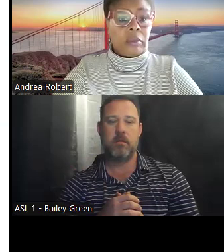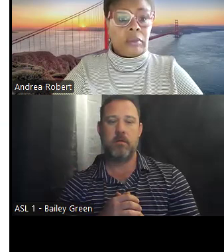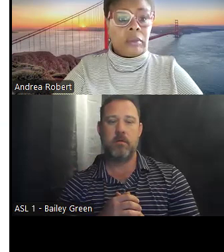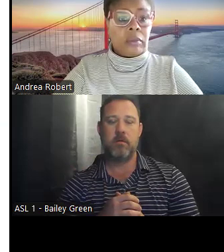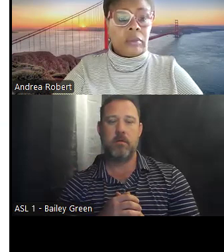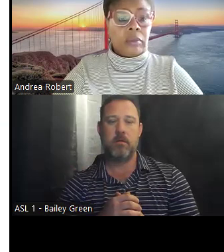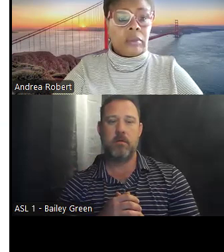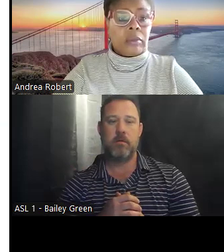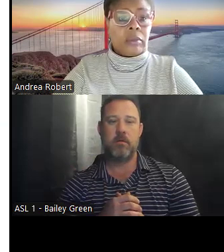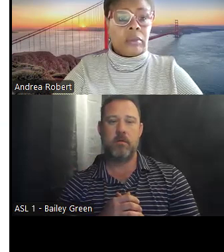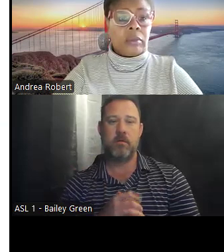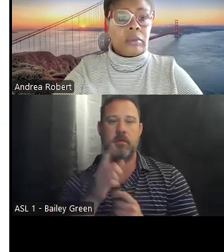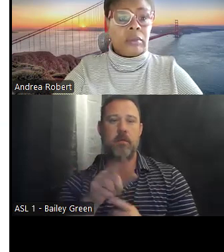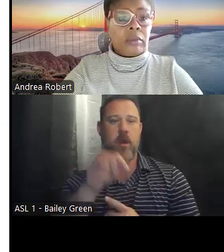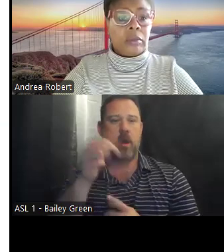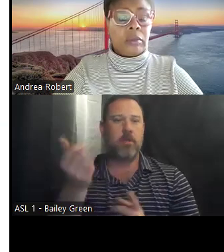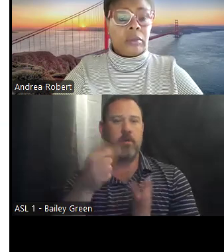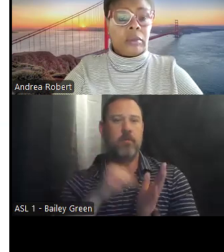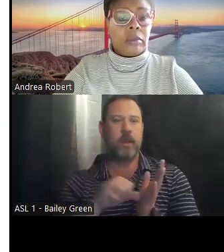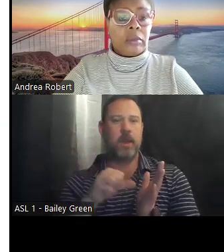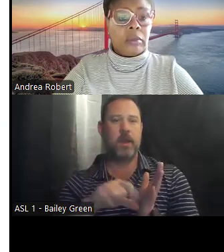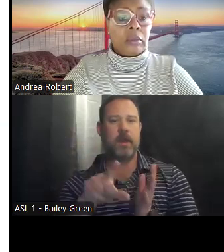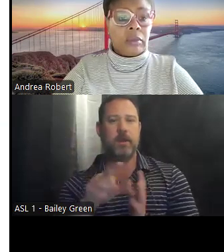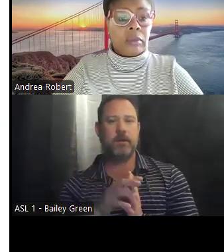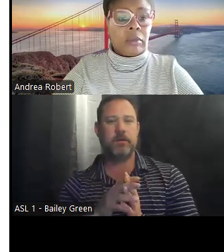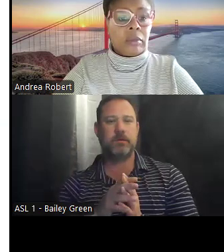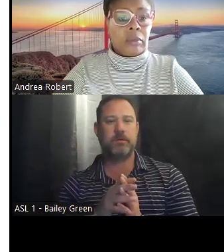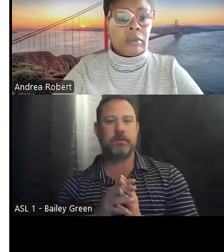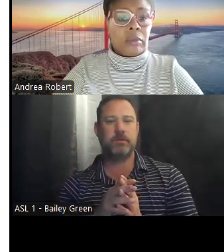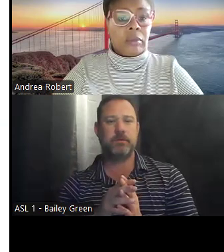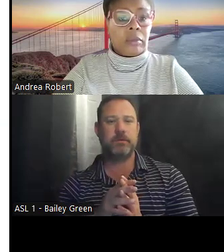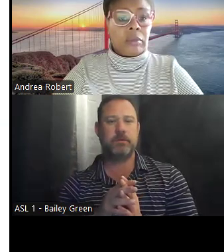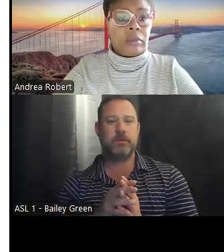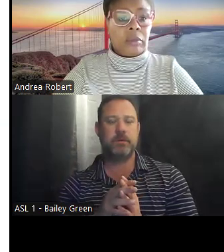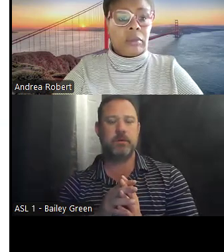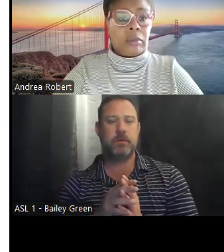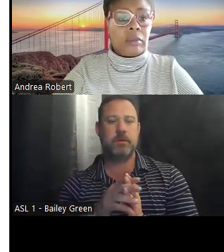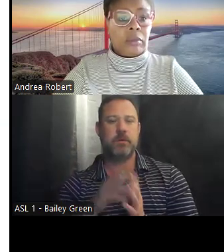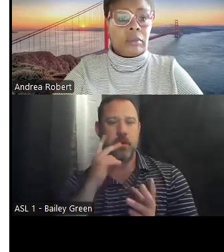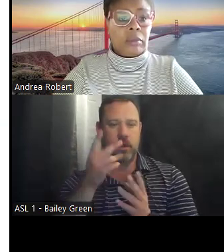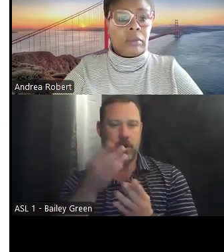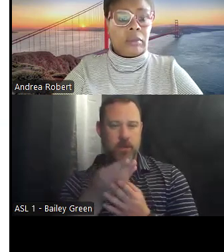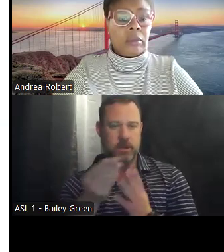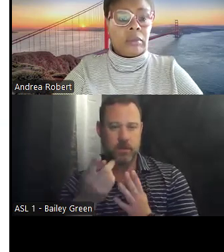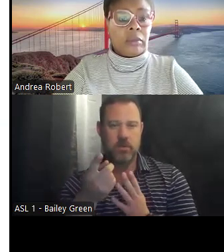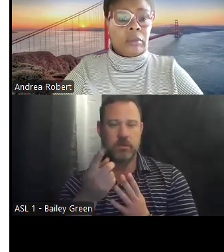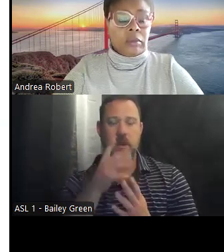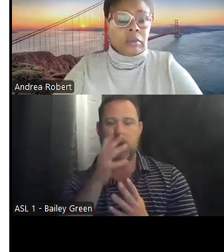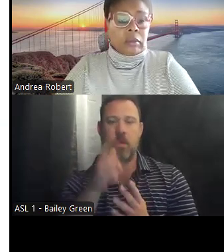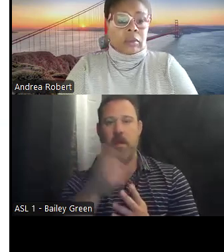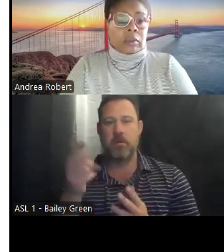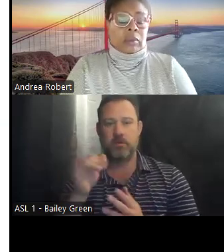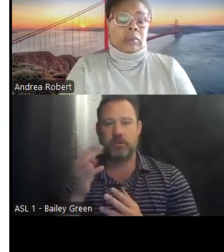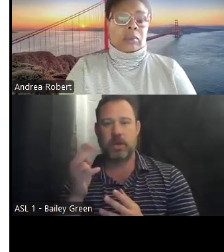them. There's another page as well. And so just taking a look, you could look at your materials as well. And then I'm going to turn it over to